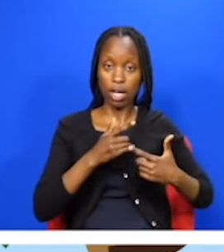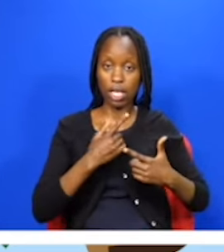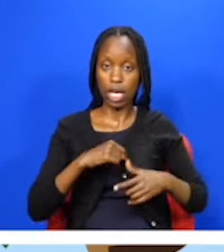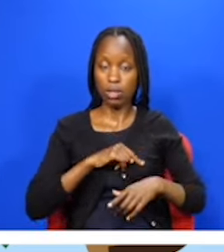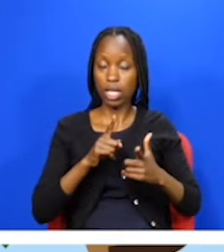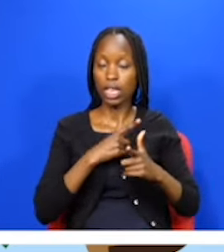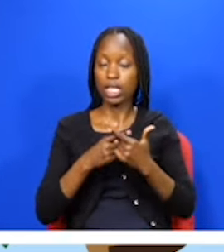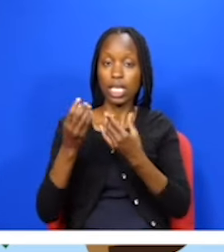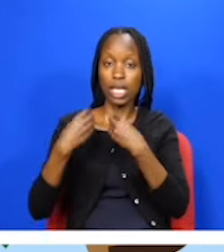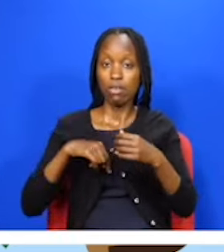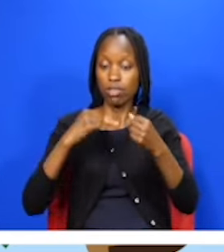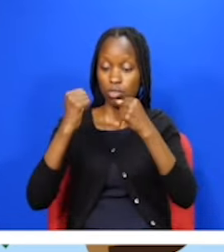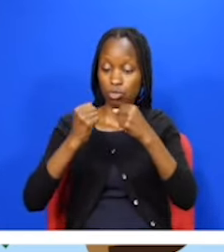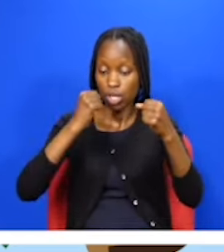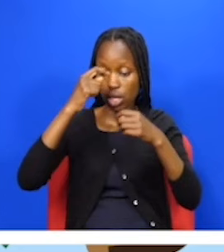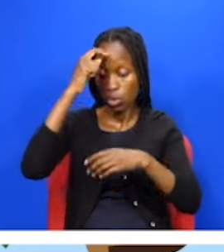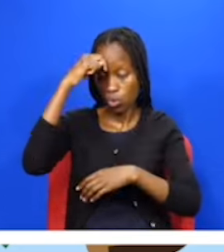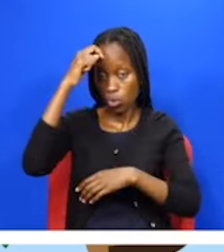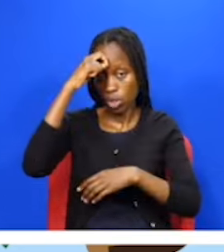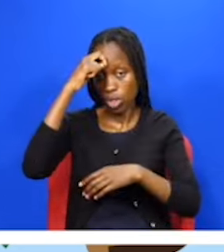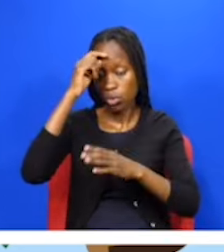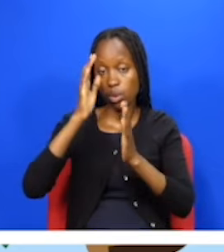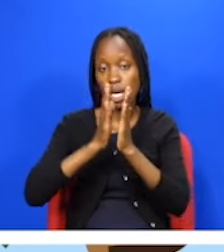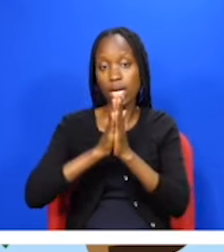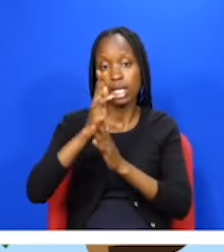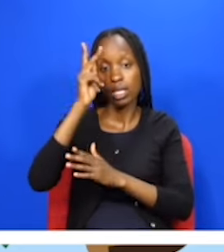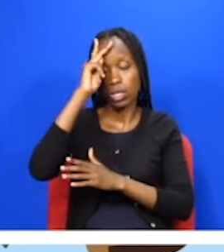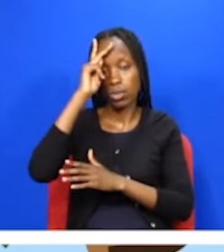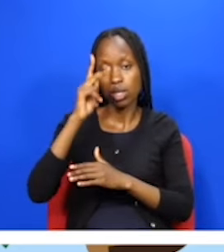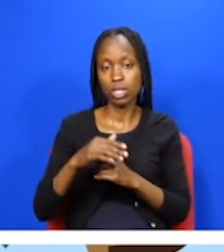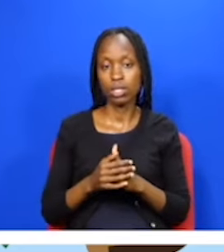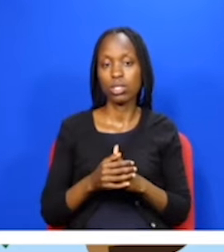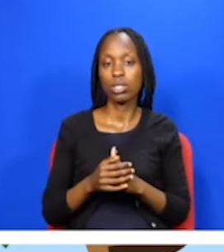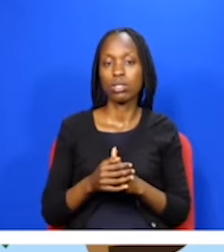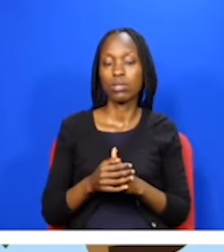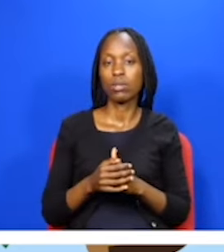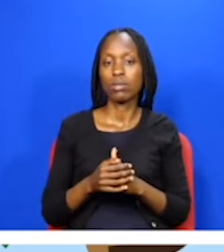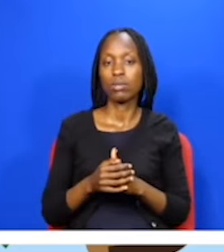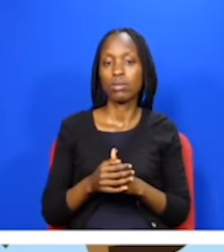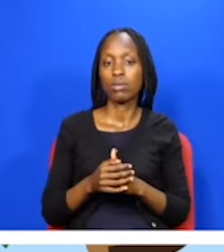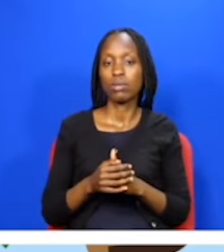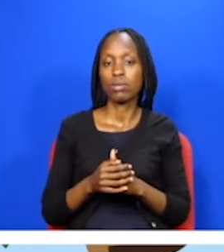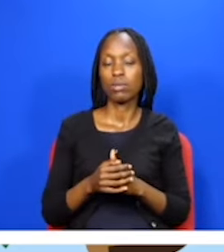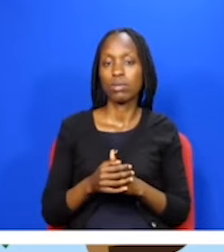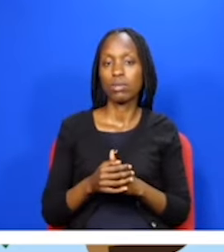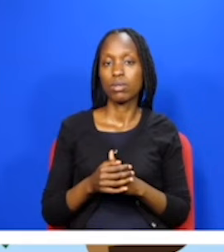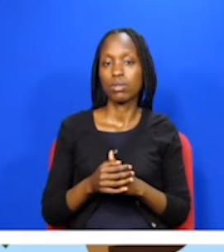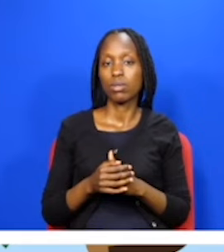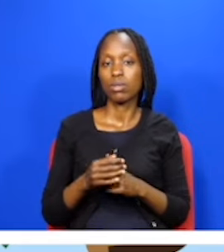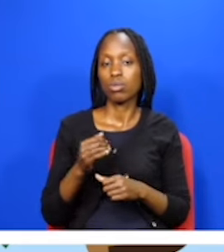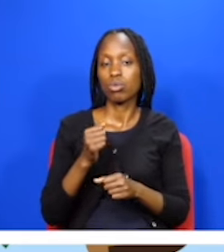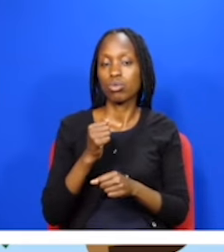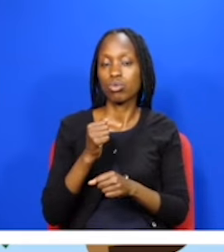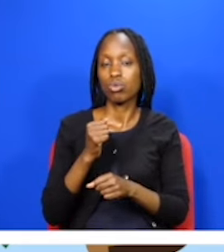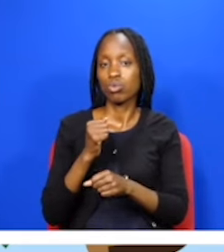the knowledge. Strength, wisdom, and the knowledge to do what? To do that which